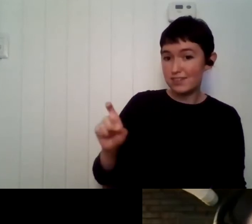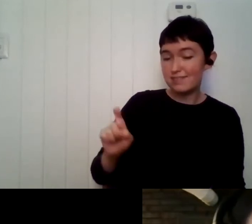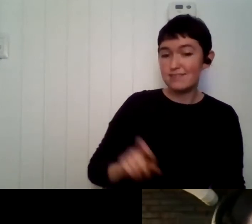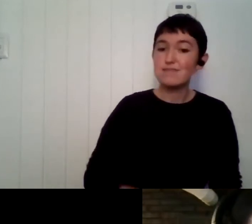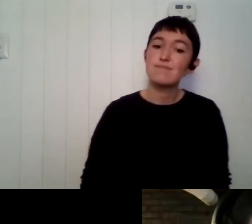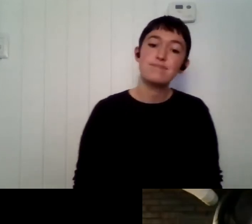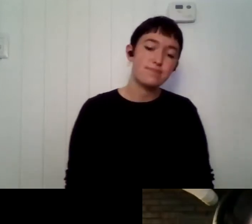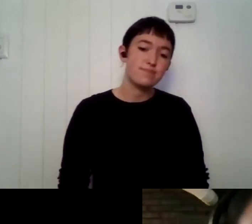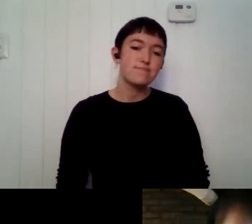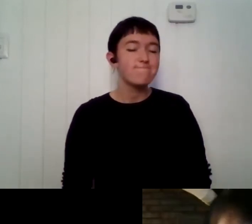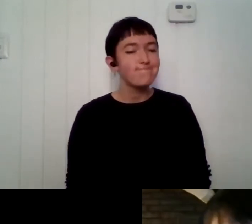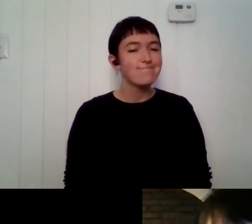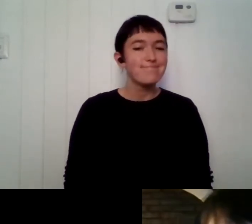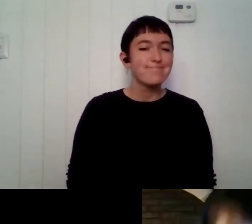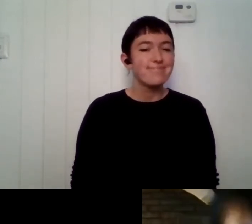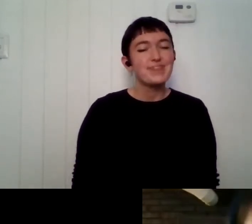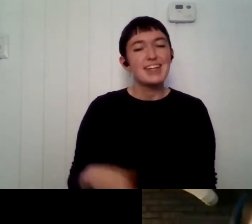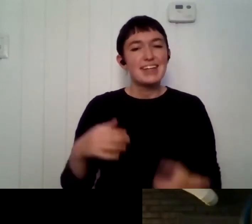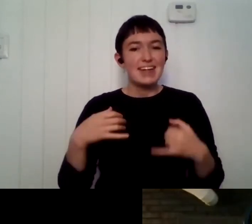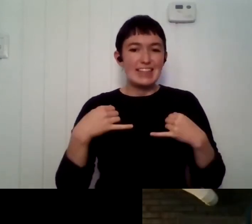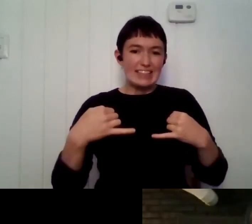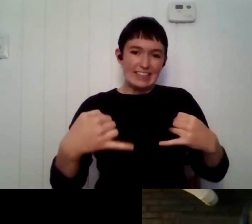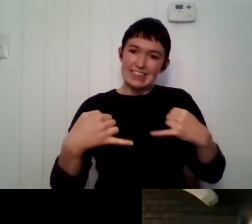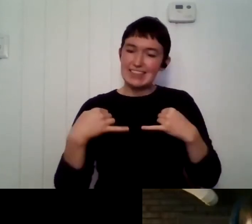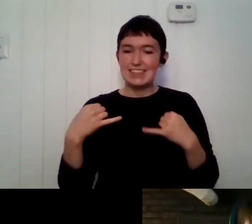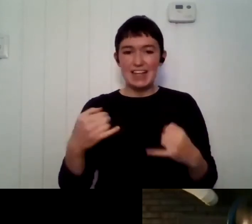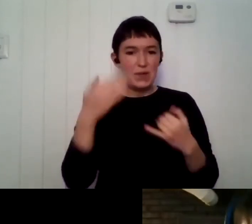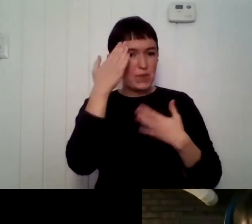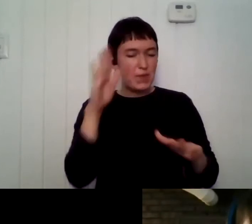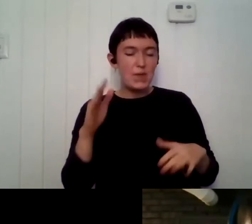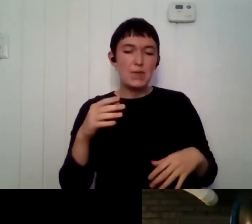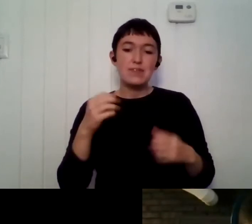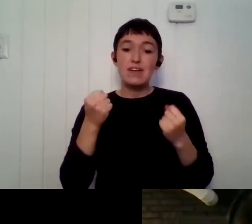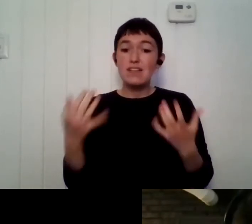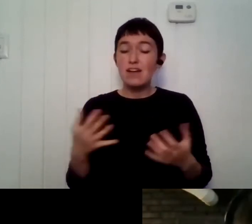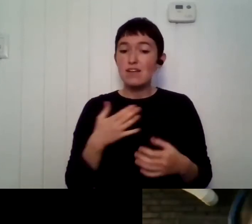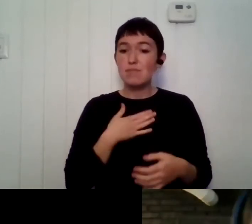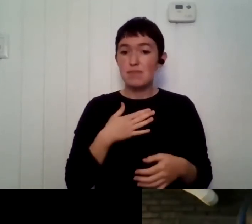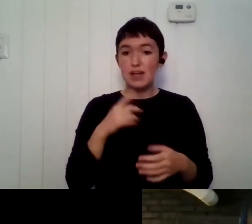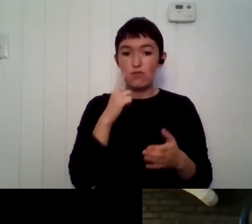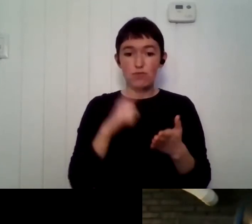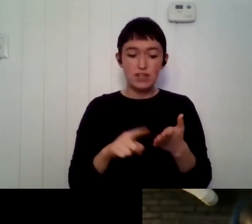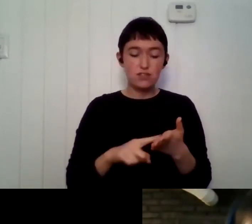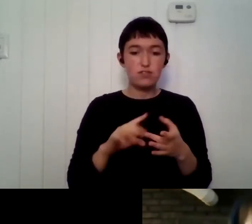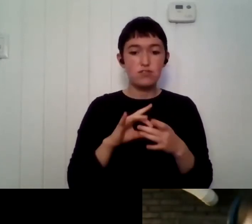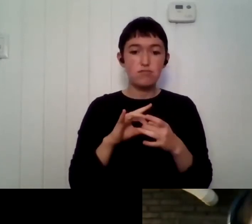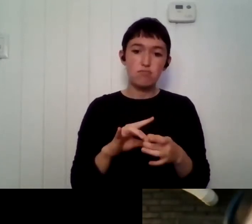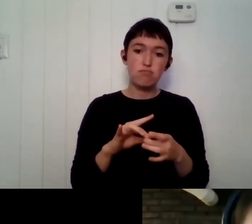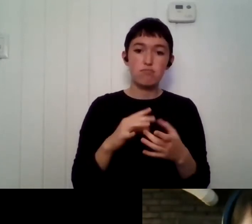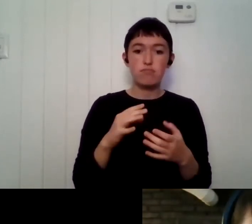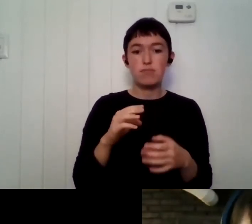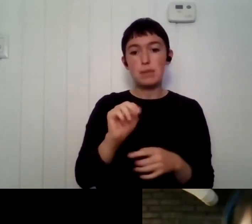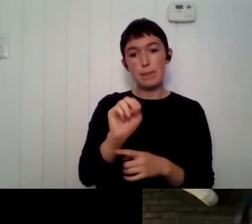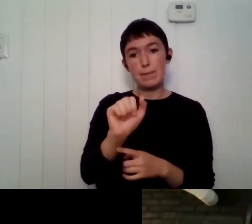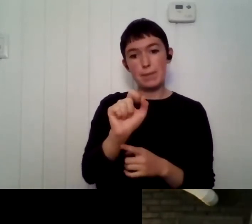I mean, that's, where do you draw the boundary? Because technically a lot of the research I did for my PhD was actually in like, could be called material